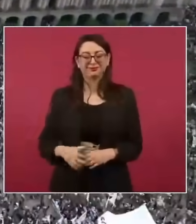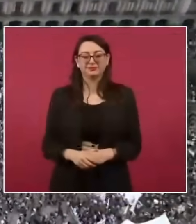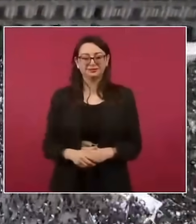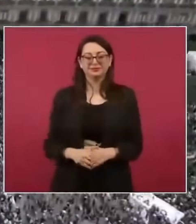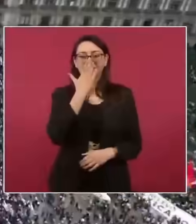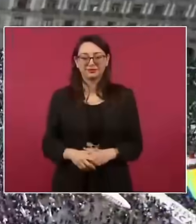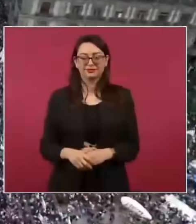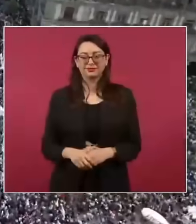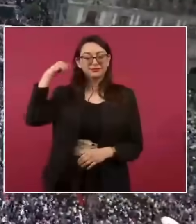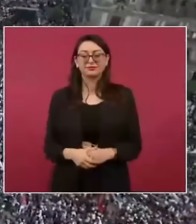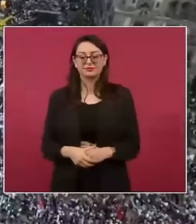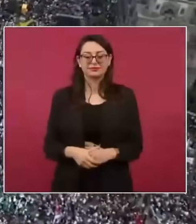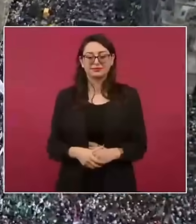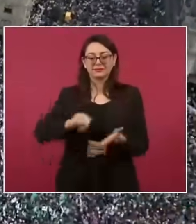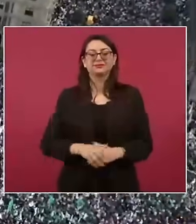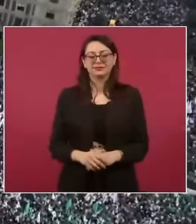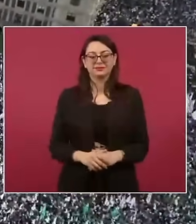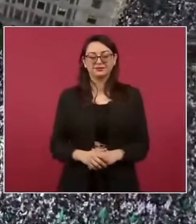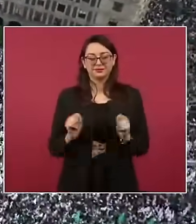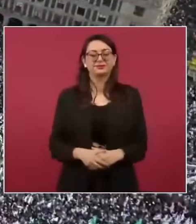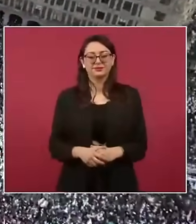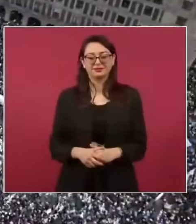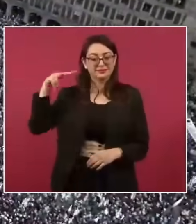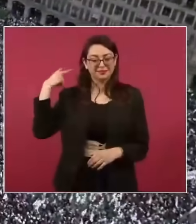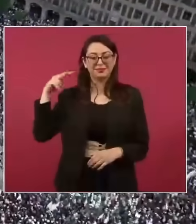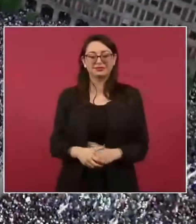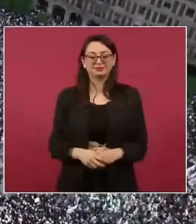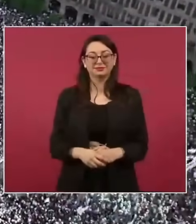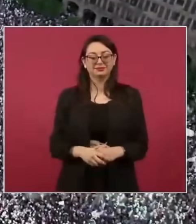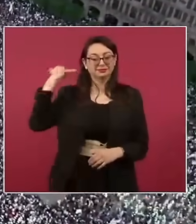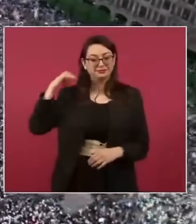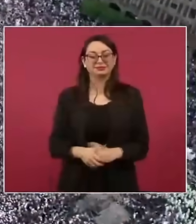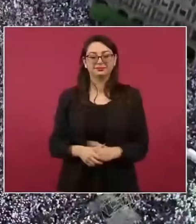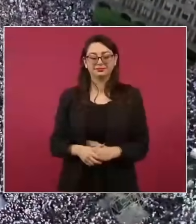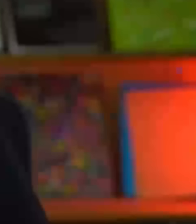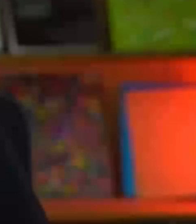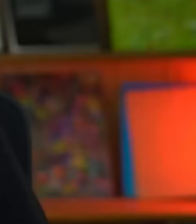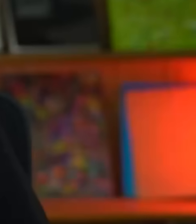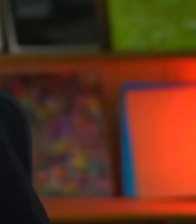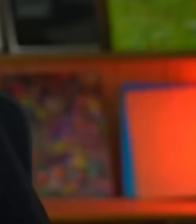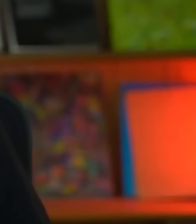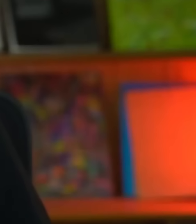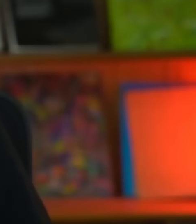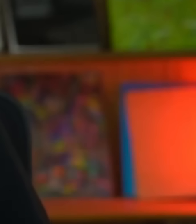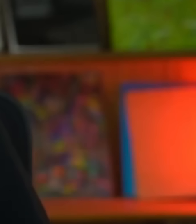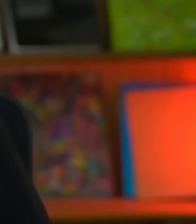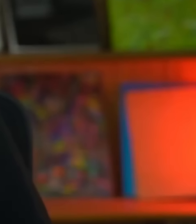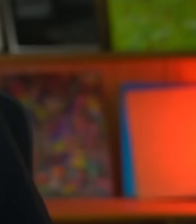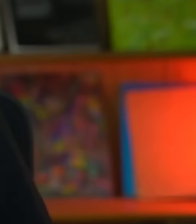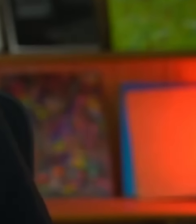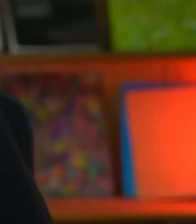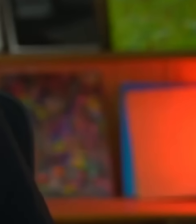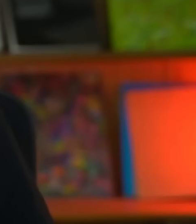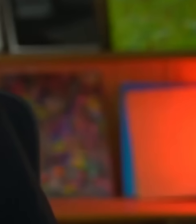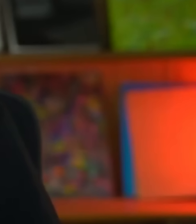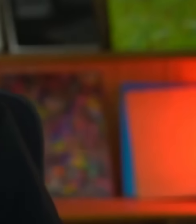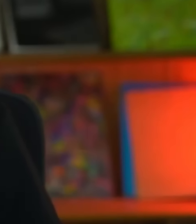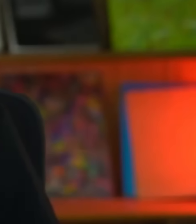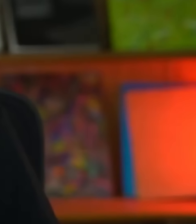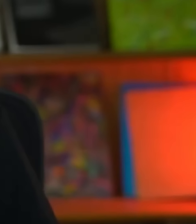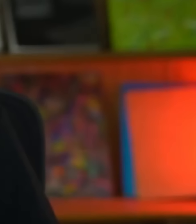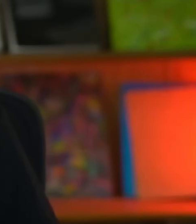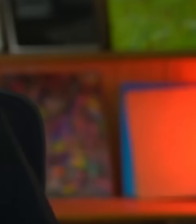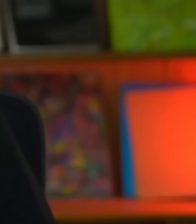people. The helicopter shots are absolutely incredible. In 1938, the Mexican